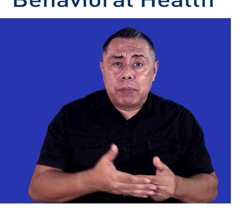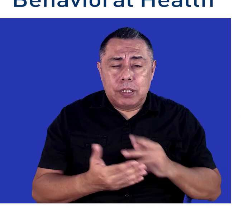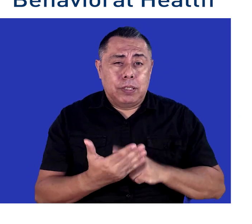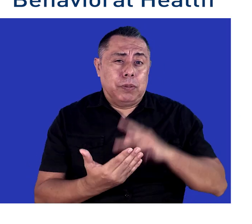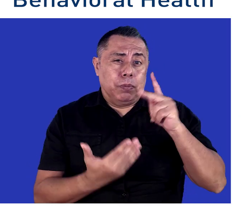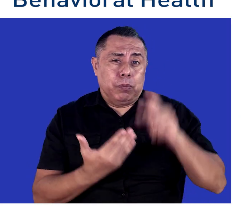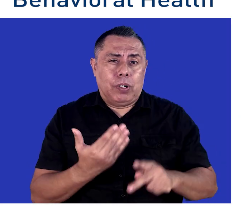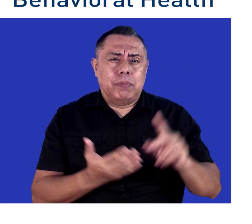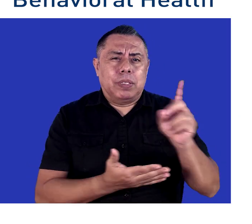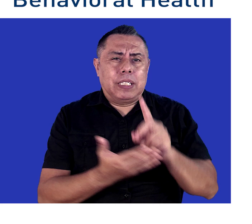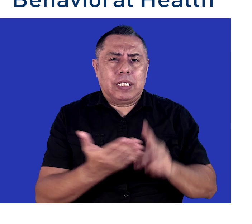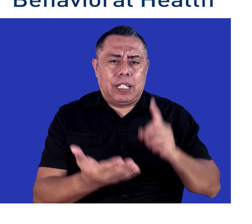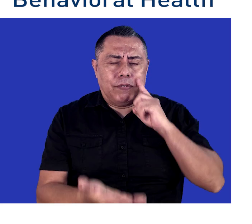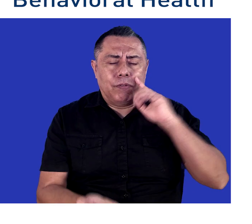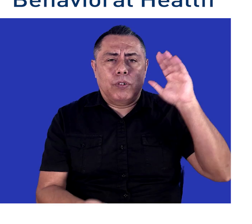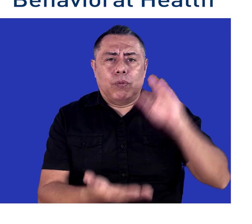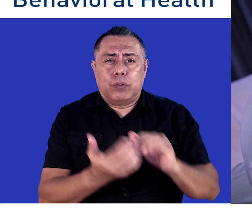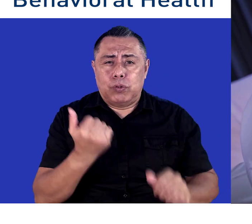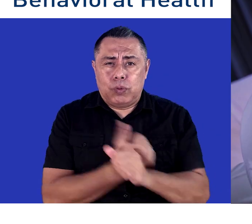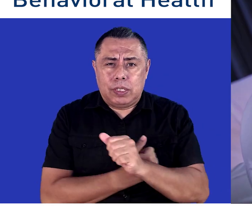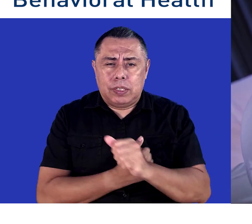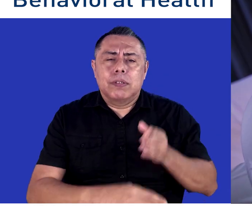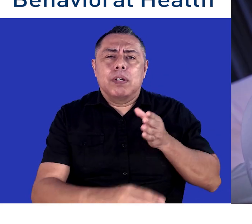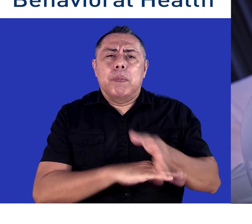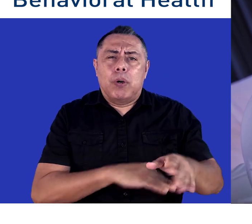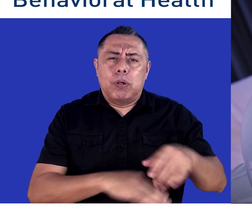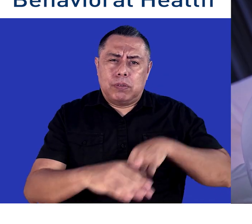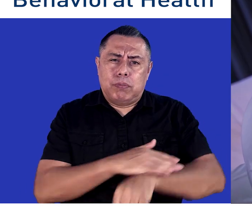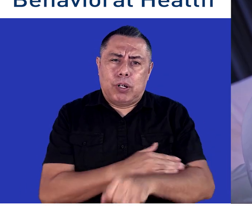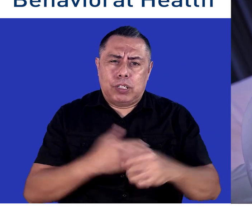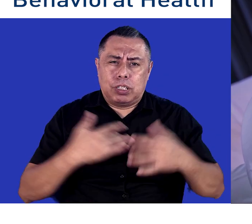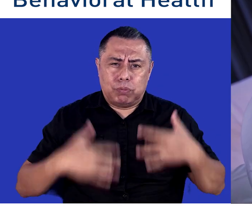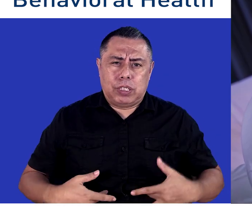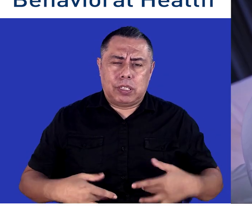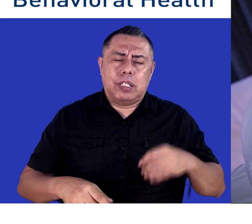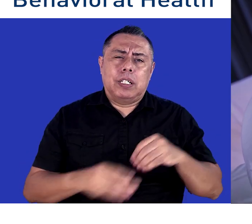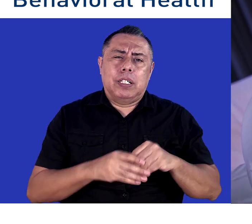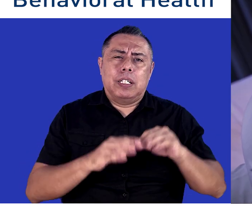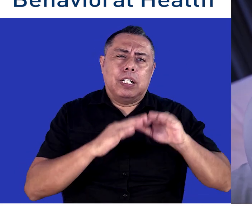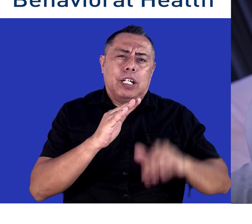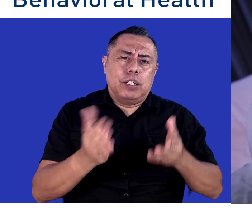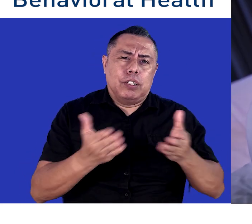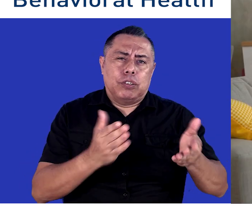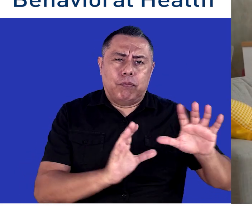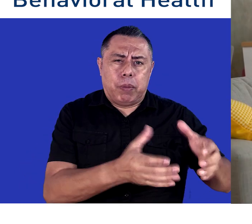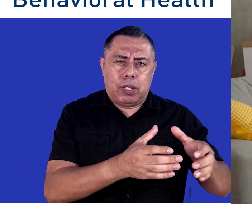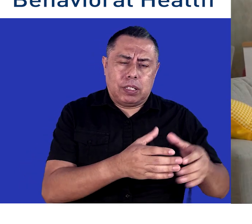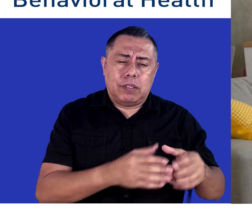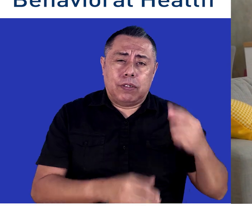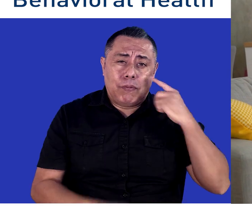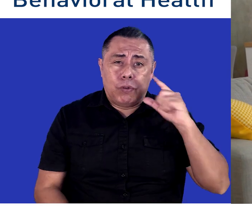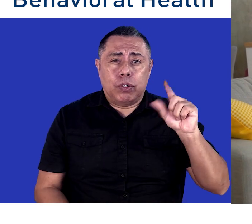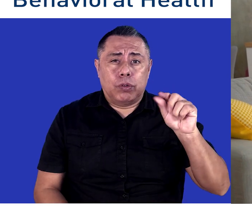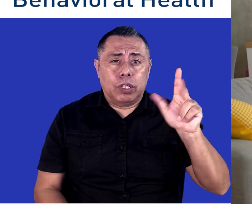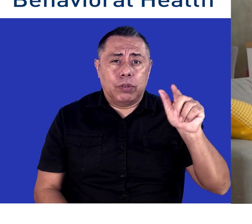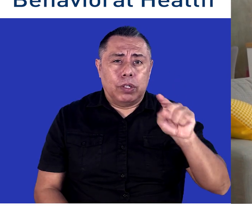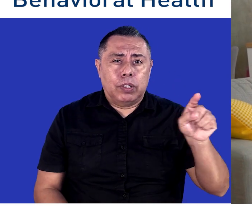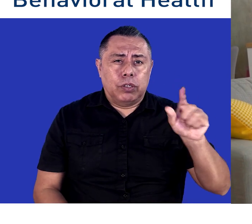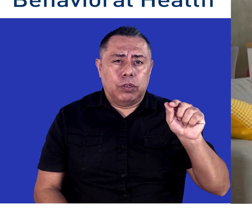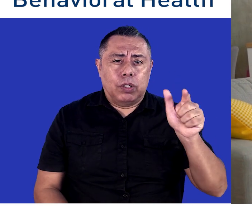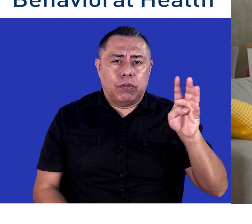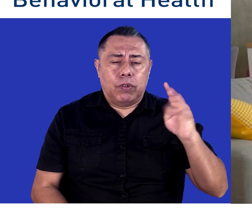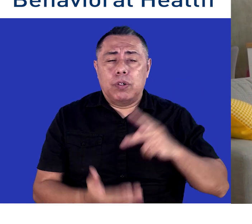or the Mamas y Bebés program, is designed to reduce risk and symptoms of postpartum depression for underserved cultural